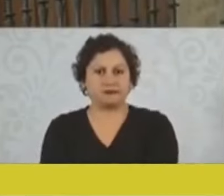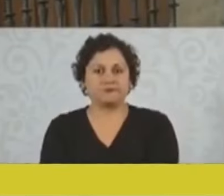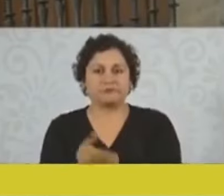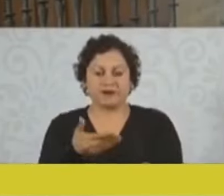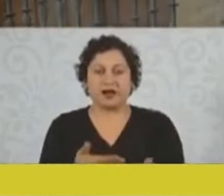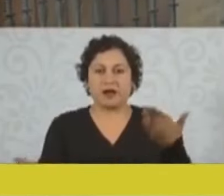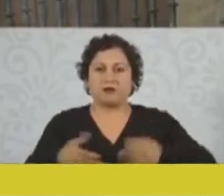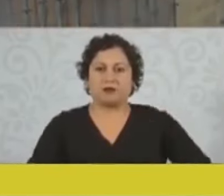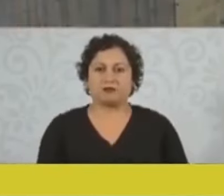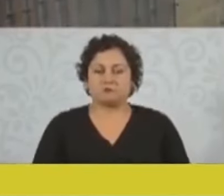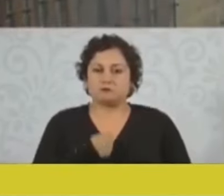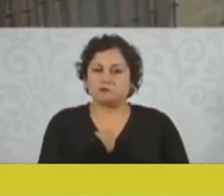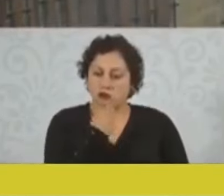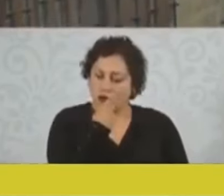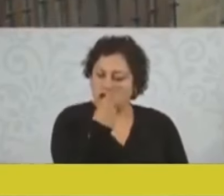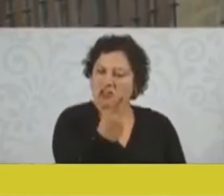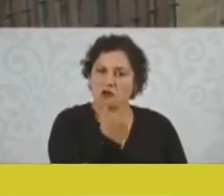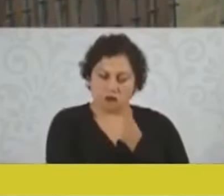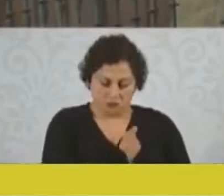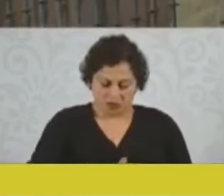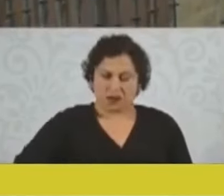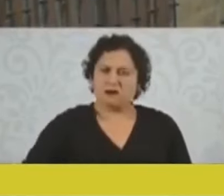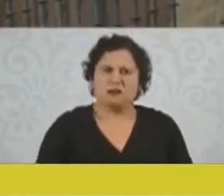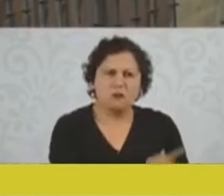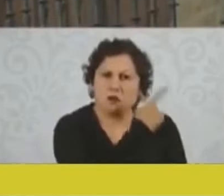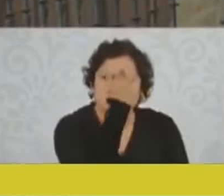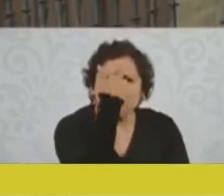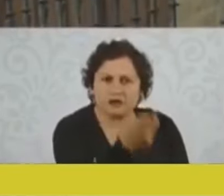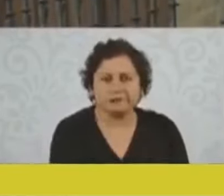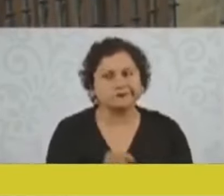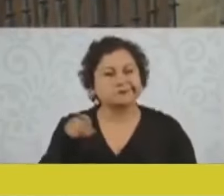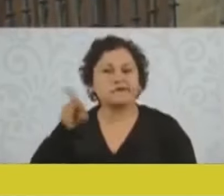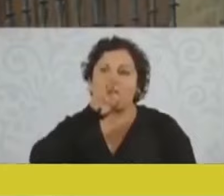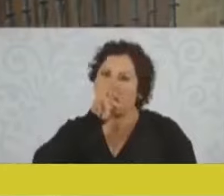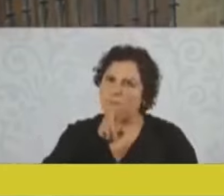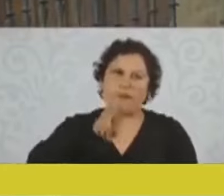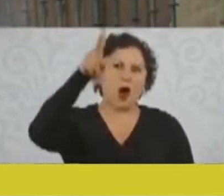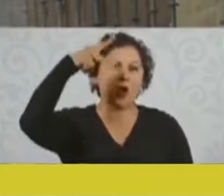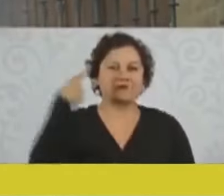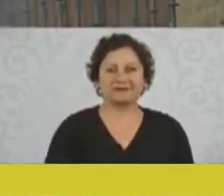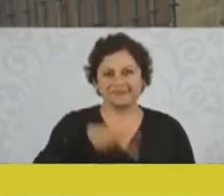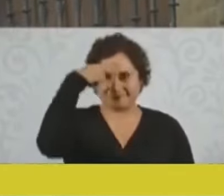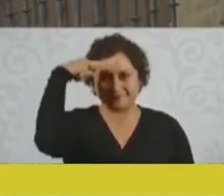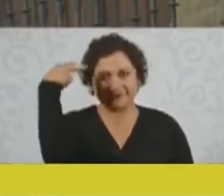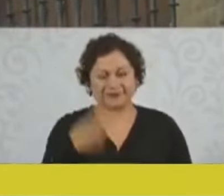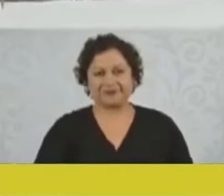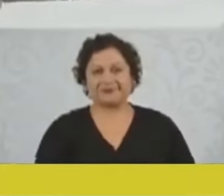and I say president because he's the best president that our country has ever had.